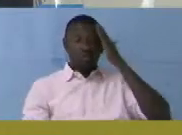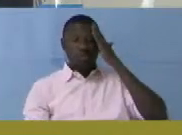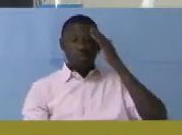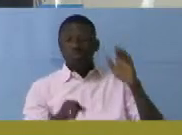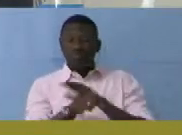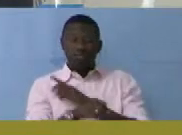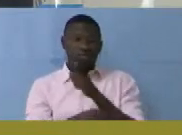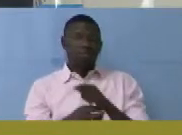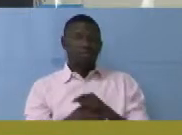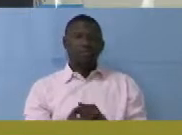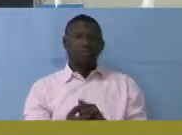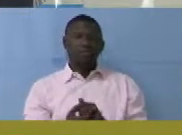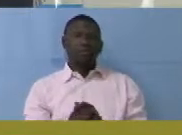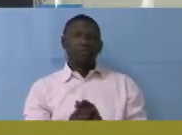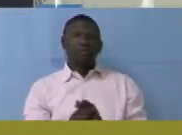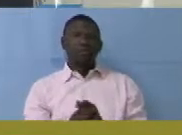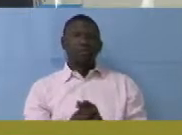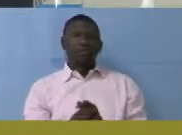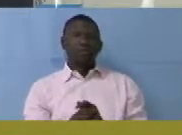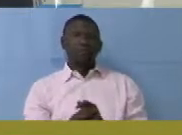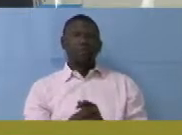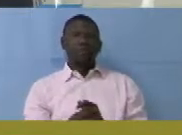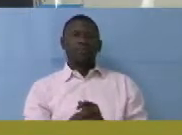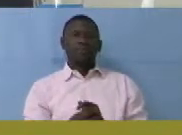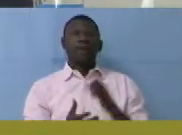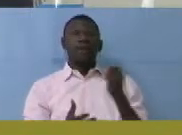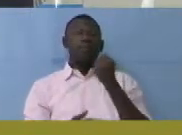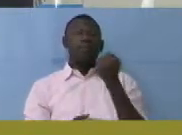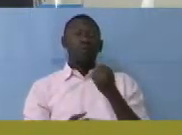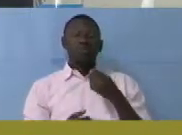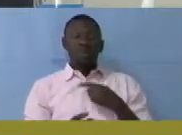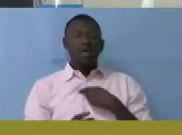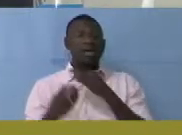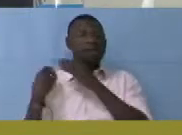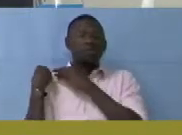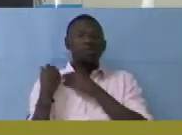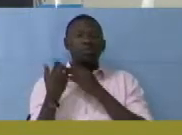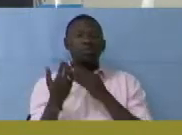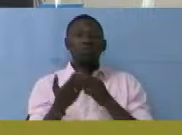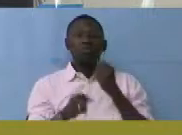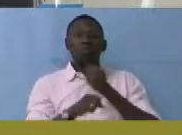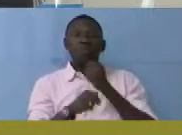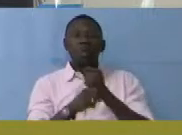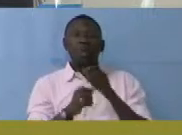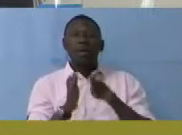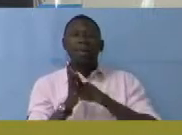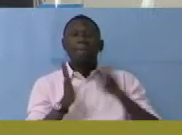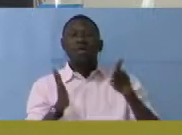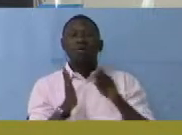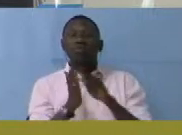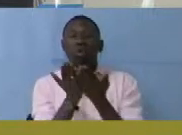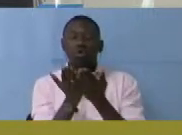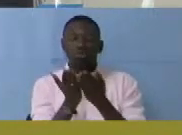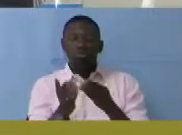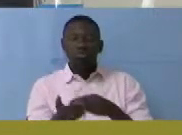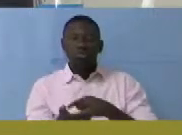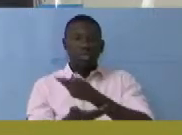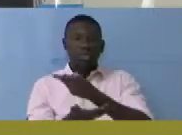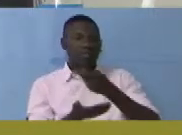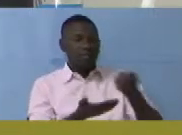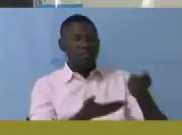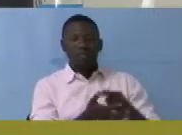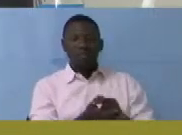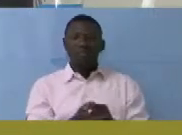Saresofe. Because of I was the issuing authority of passport. Kato tumu mteleka passport ludi. I don't